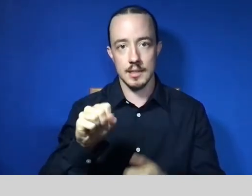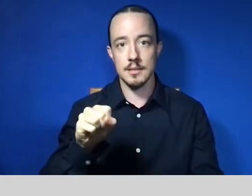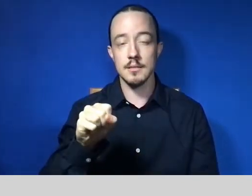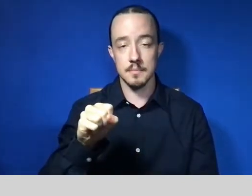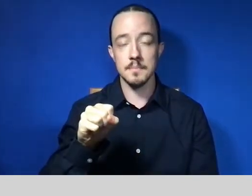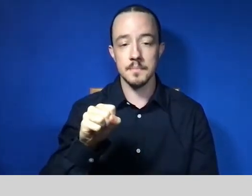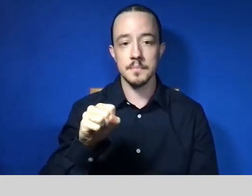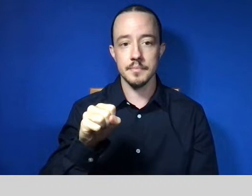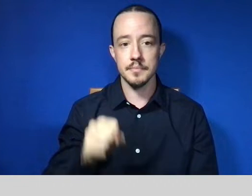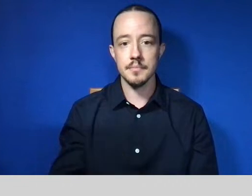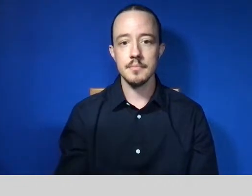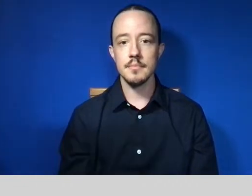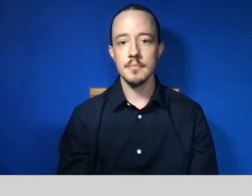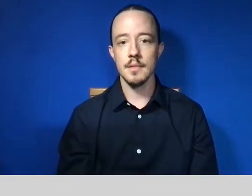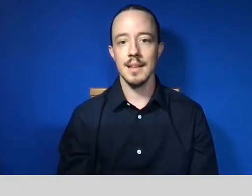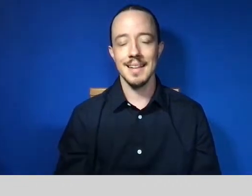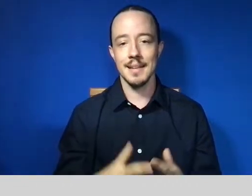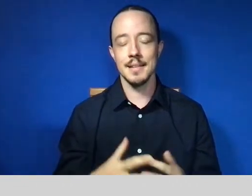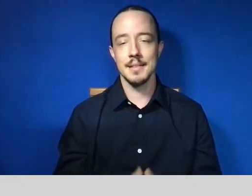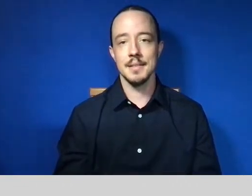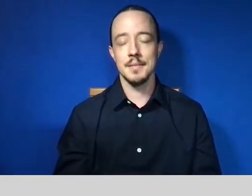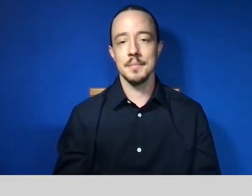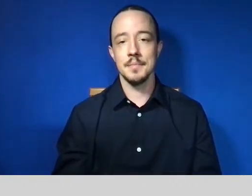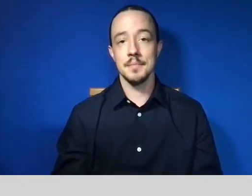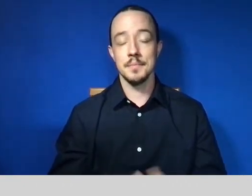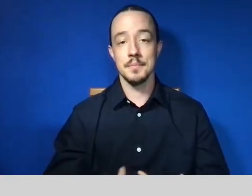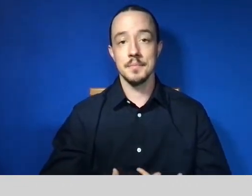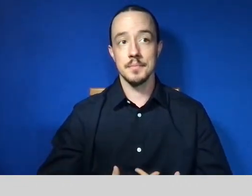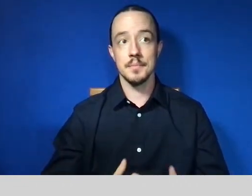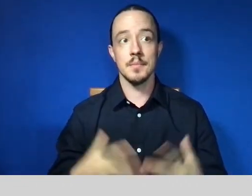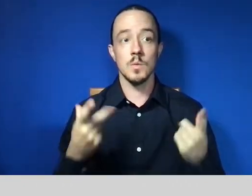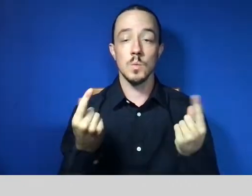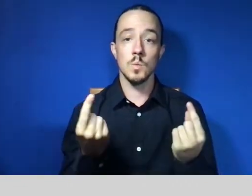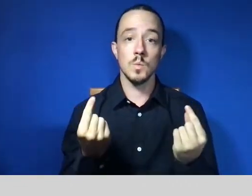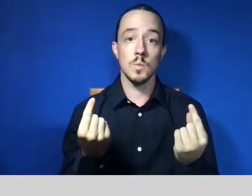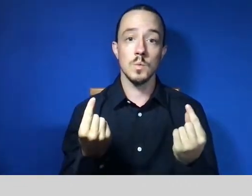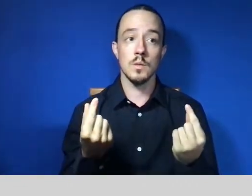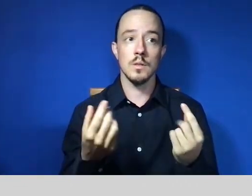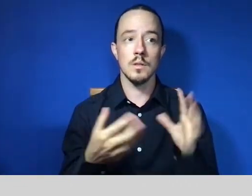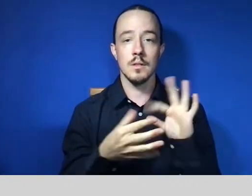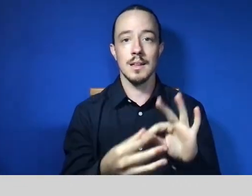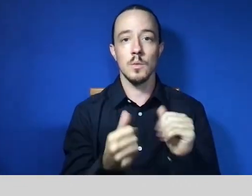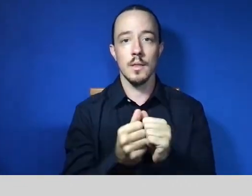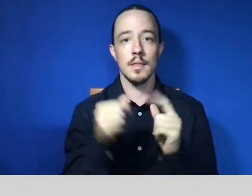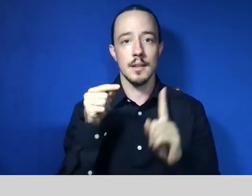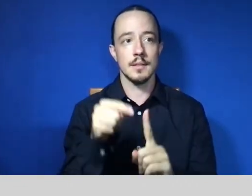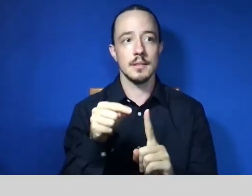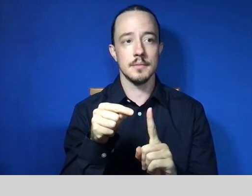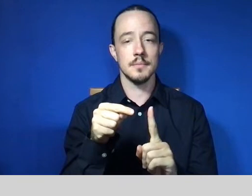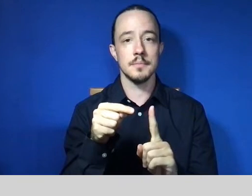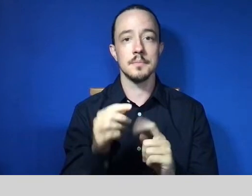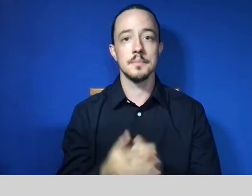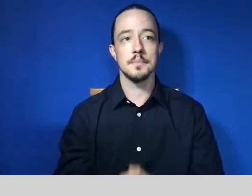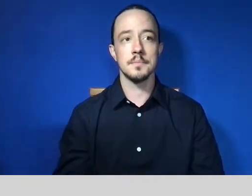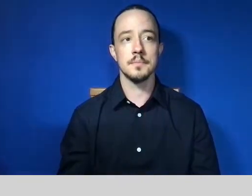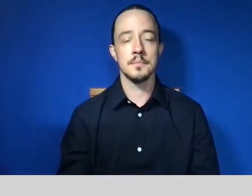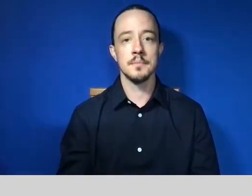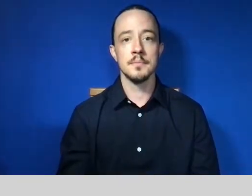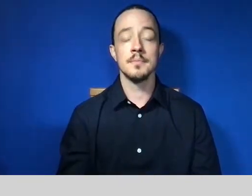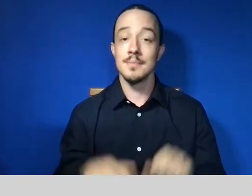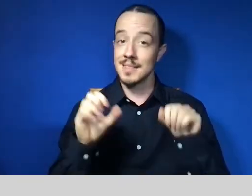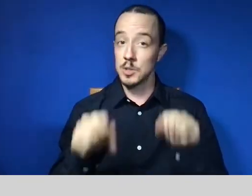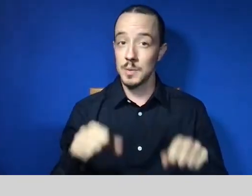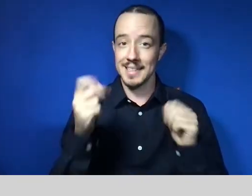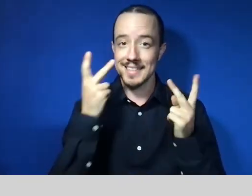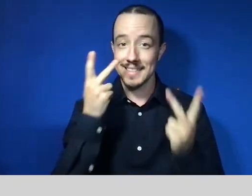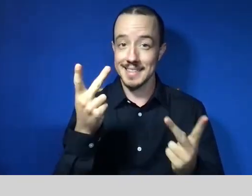and original enum. So what can we do in such case? So as you can